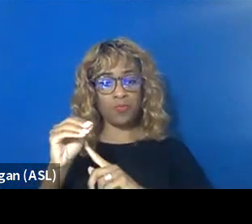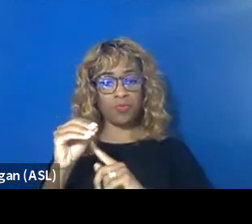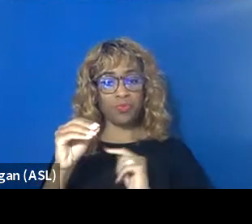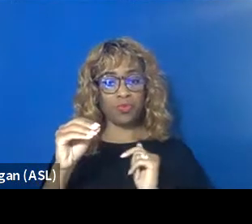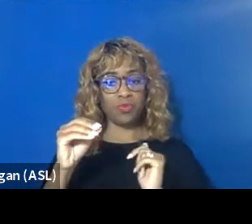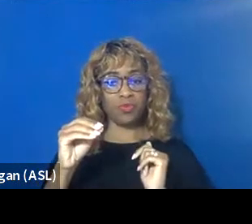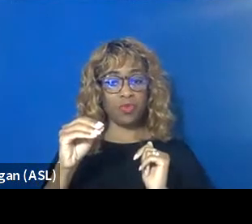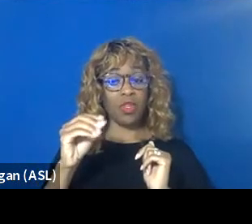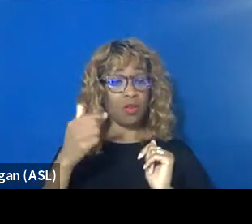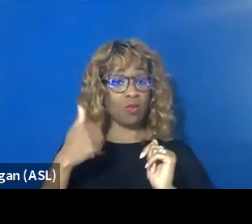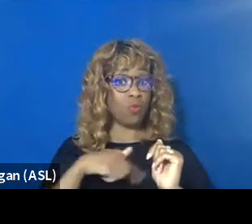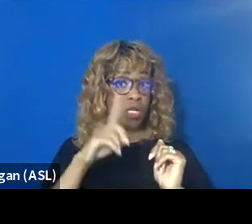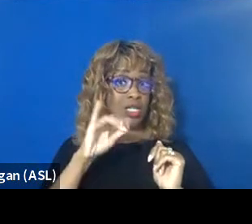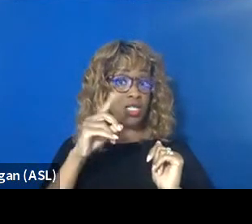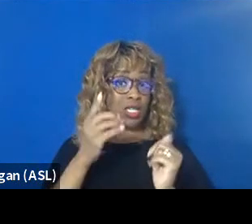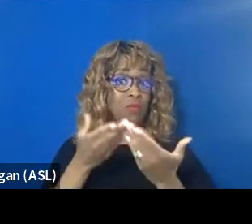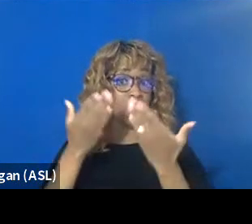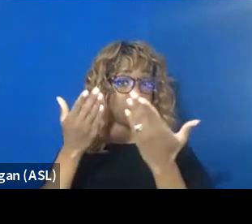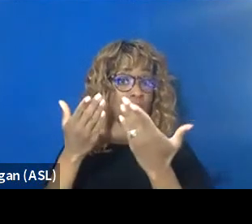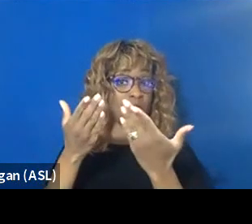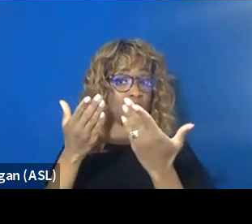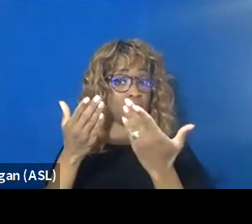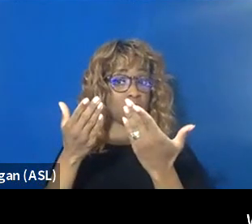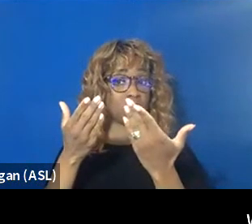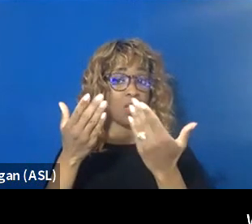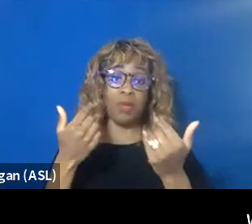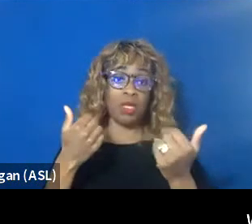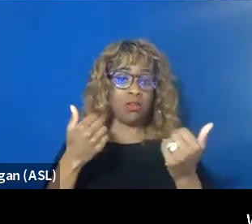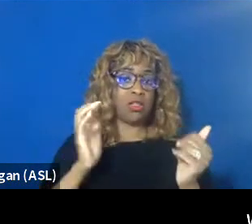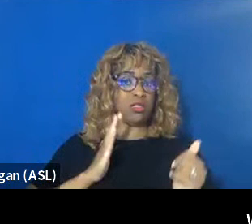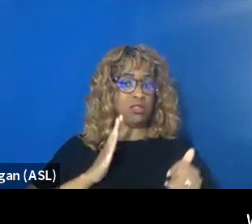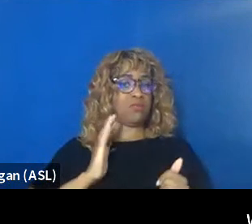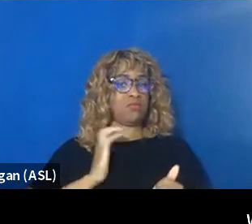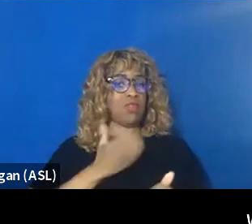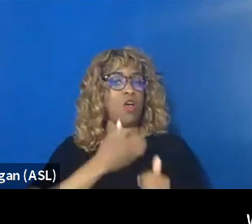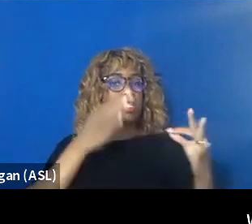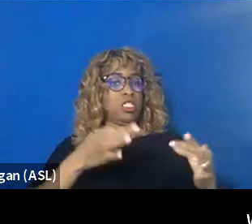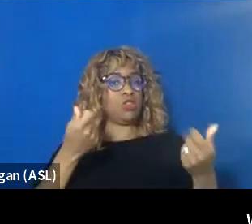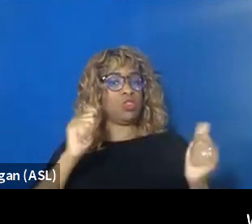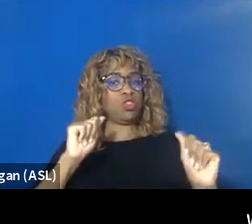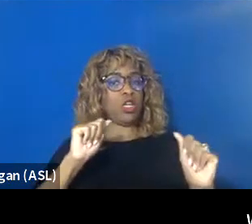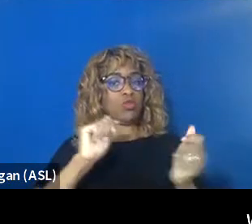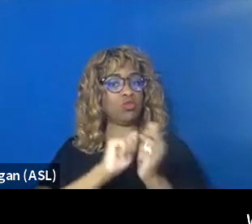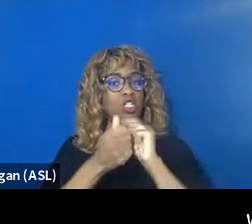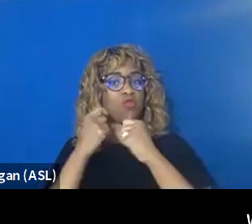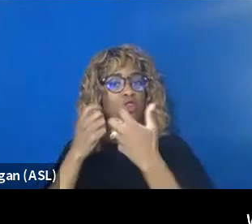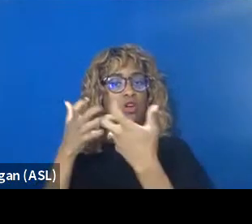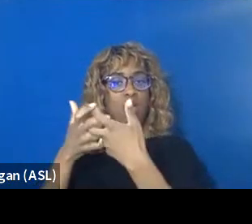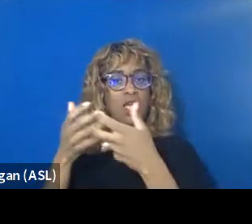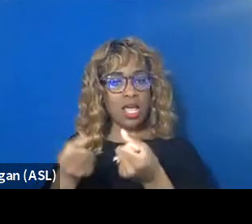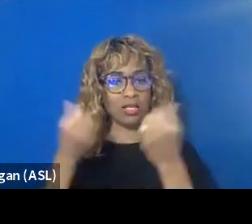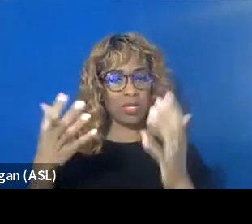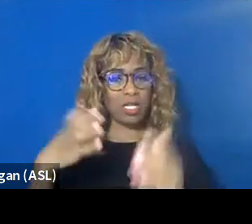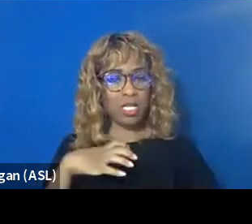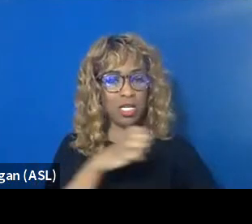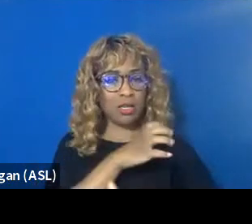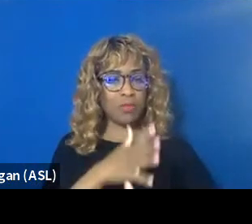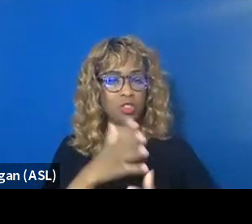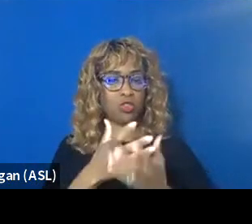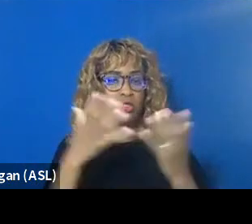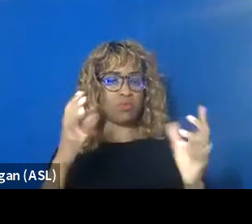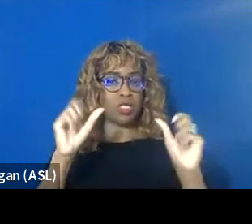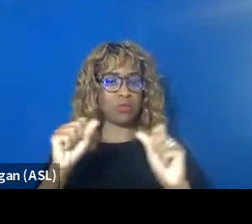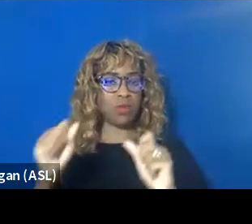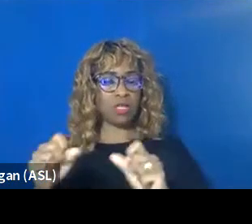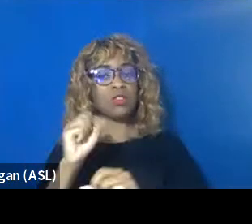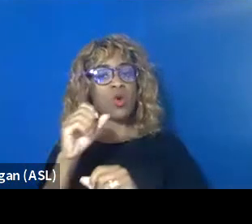process. It was proposed. We have the ultimate say, and we change it to try to accommodate as many commissioners as possible. And I think